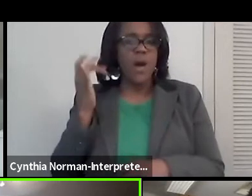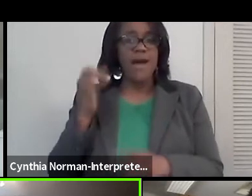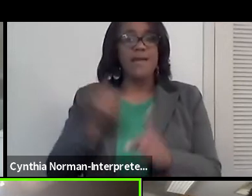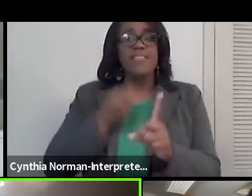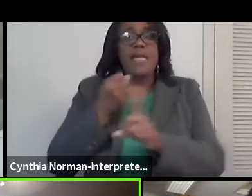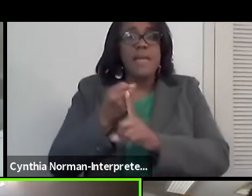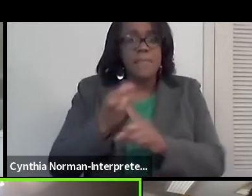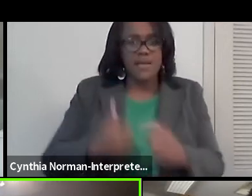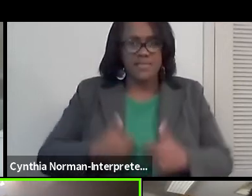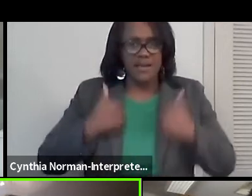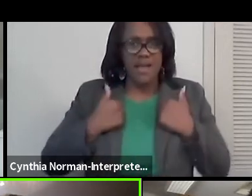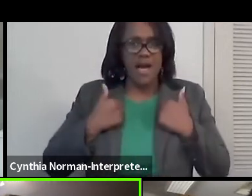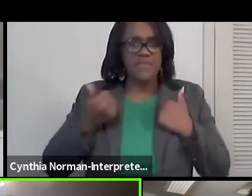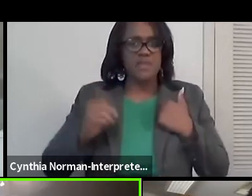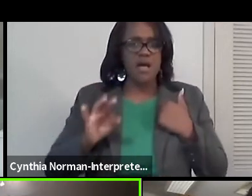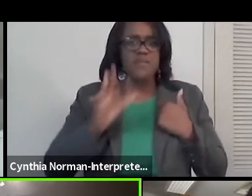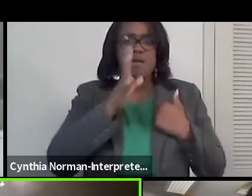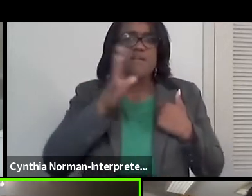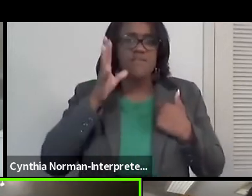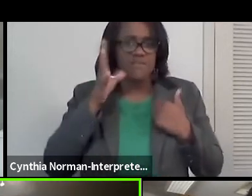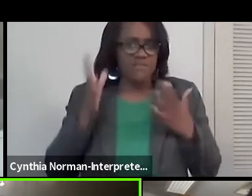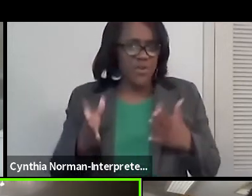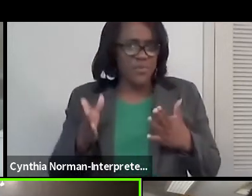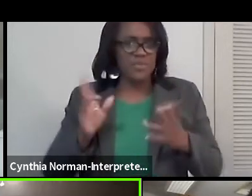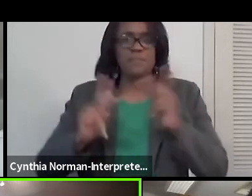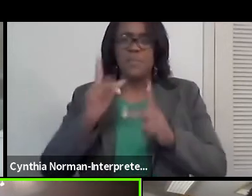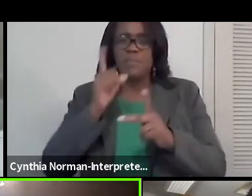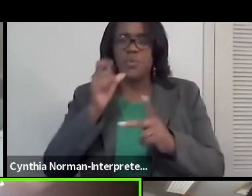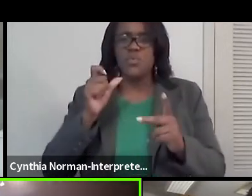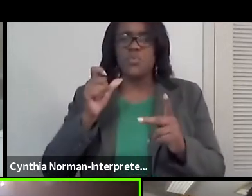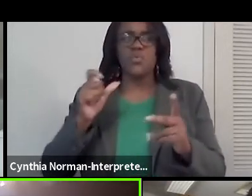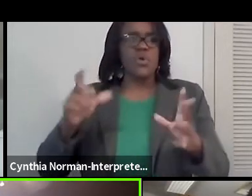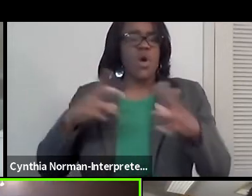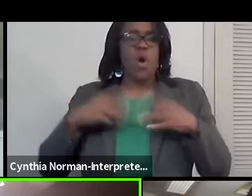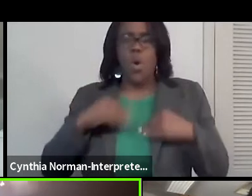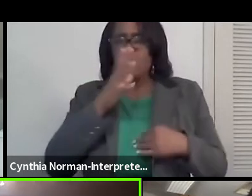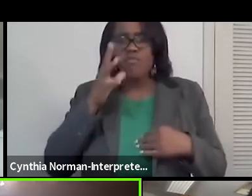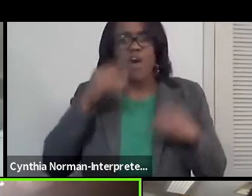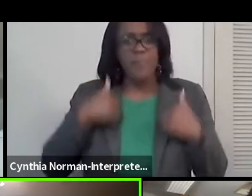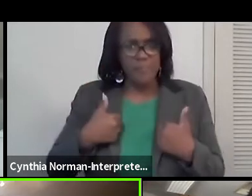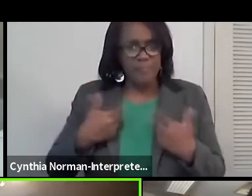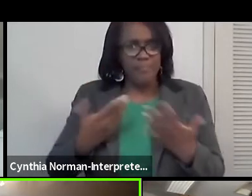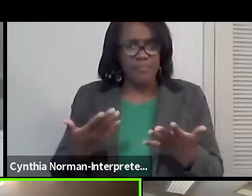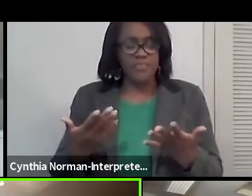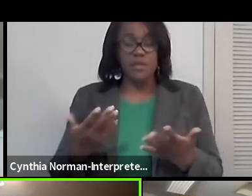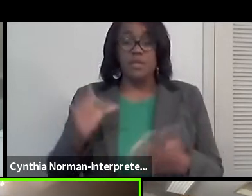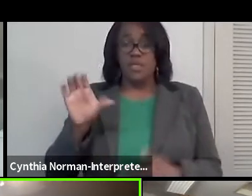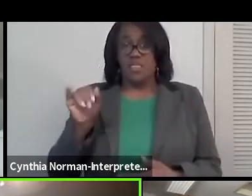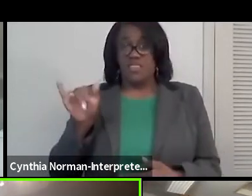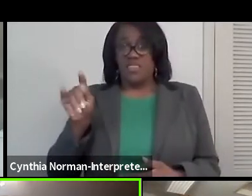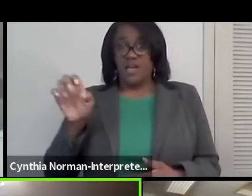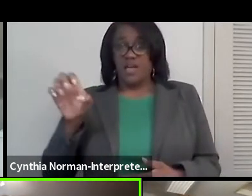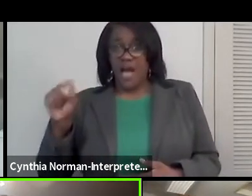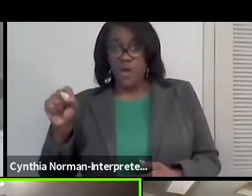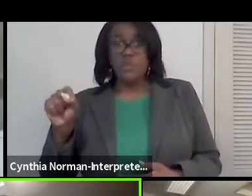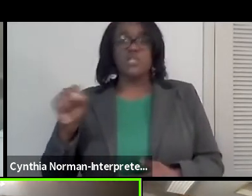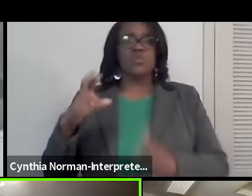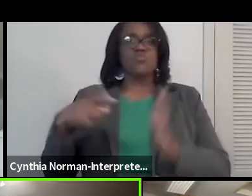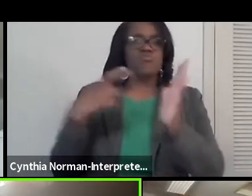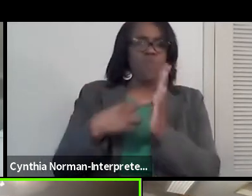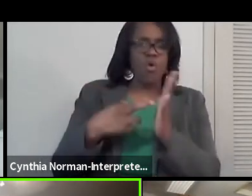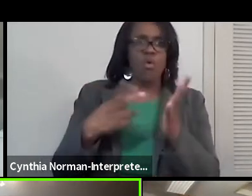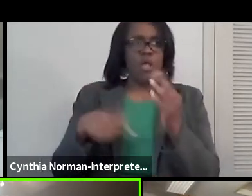the lives of agricultural professionals, so people who own livestock. And although, you know, the coyote's role in depredation against